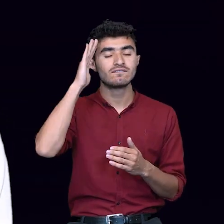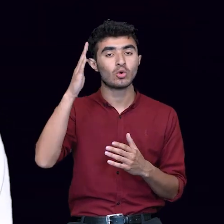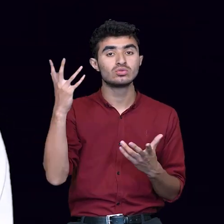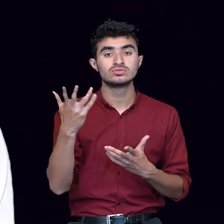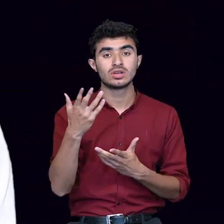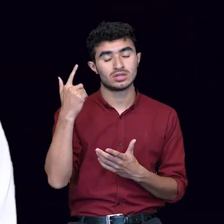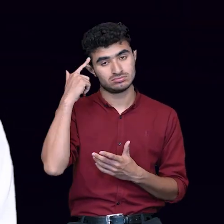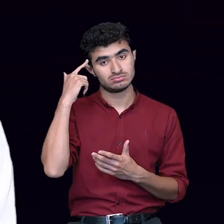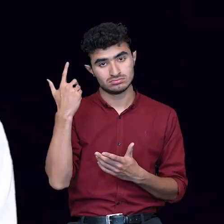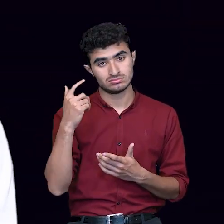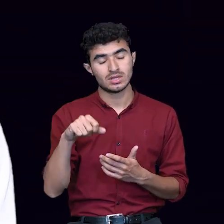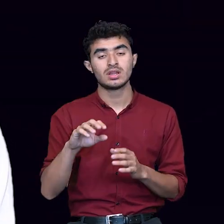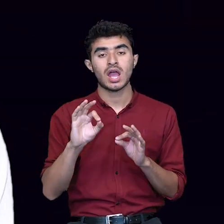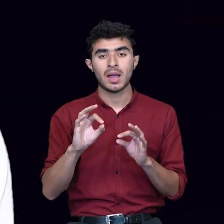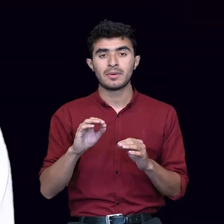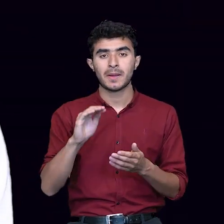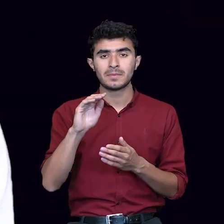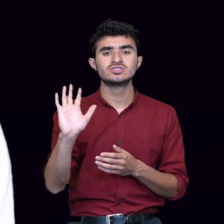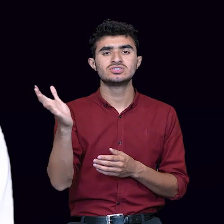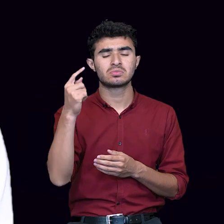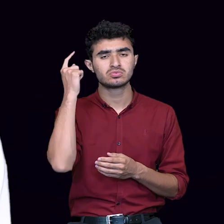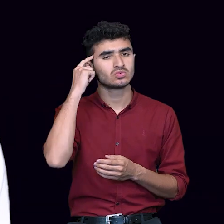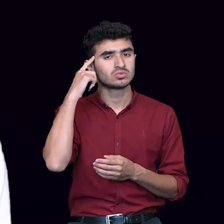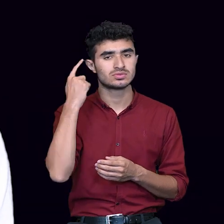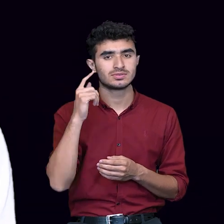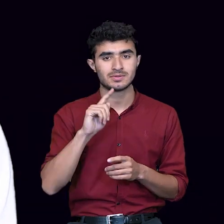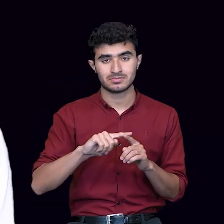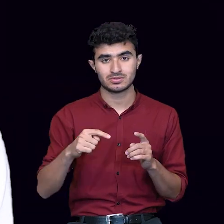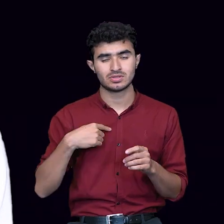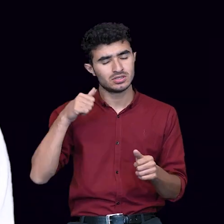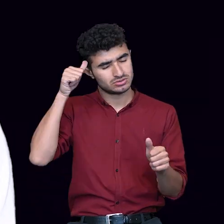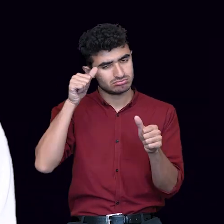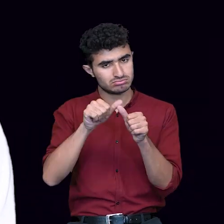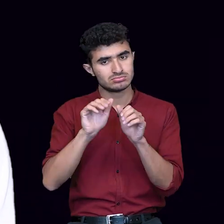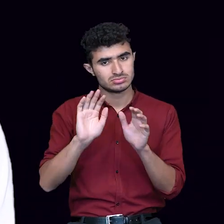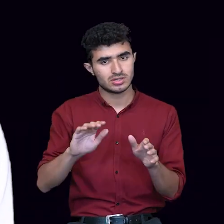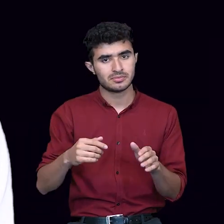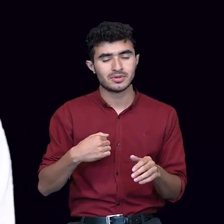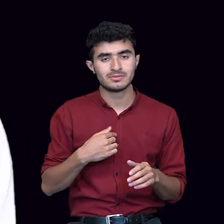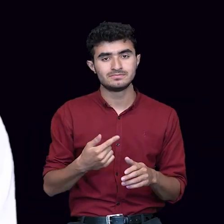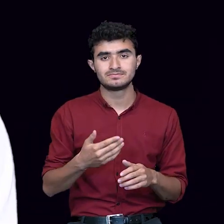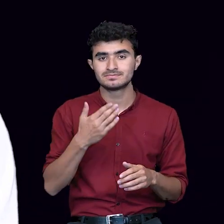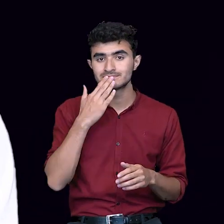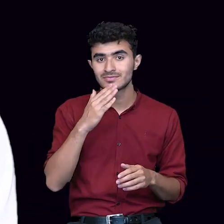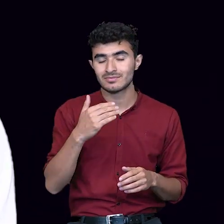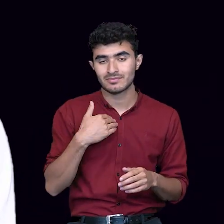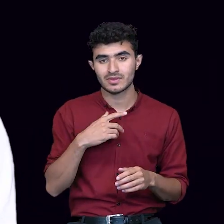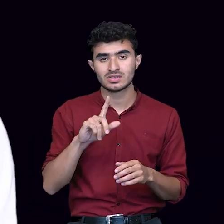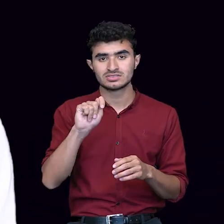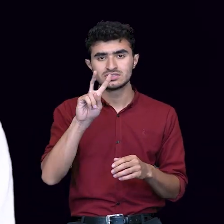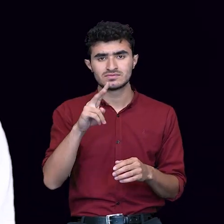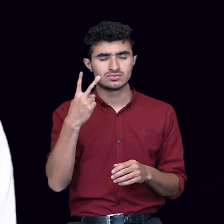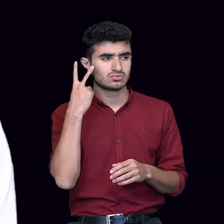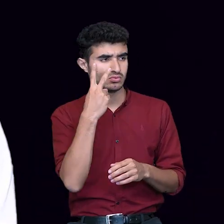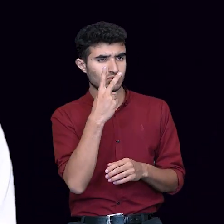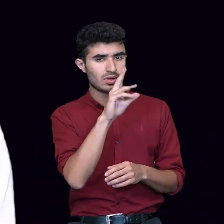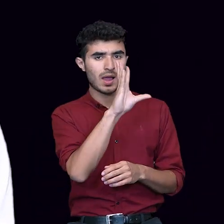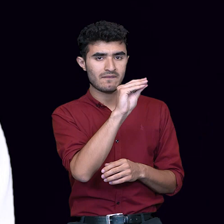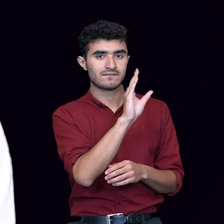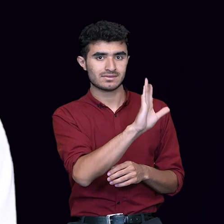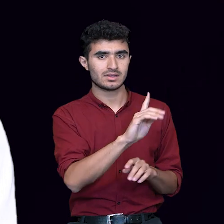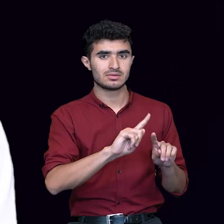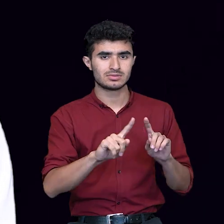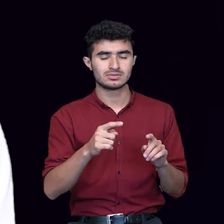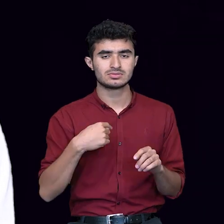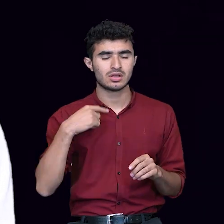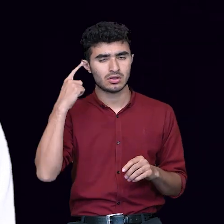want to do in the future. So usually bachcha confused rehta, but I remember just looking at the lounge room ka TV and it